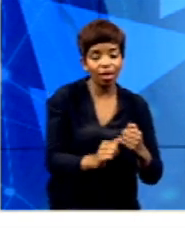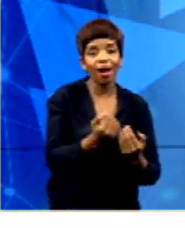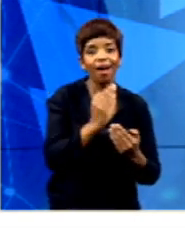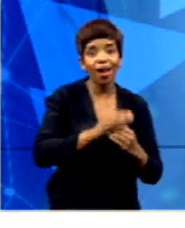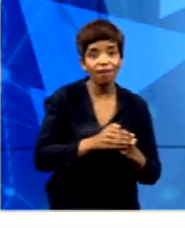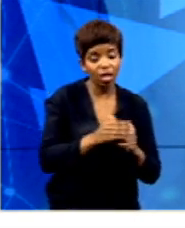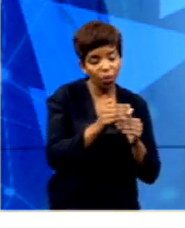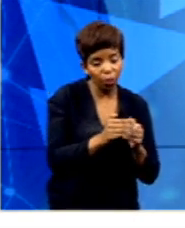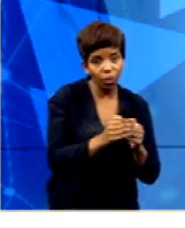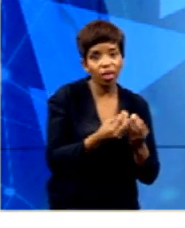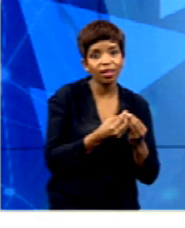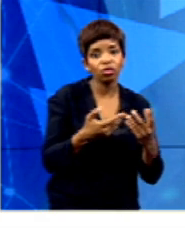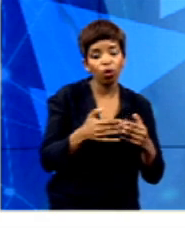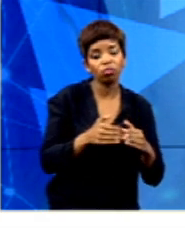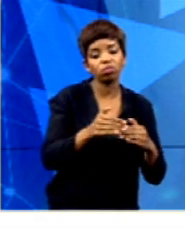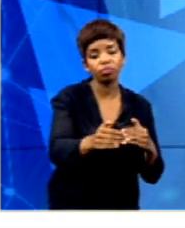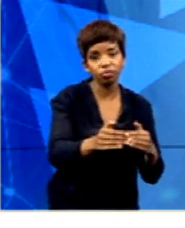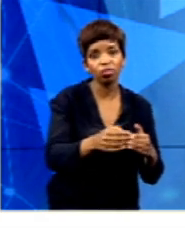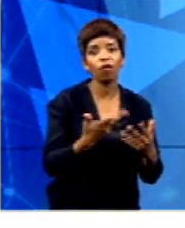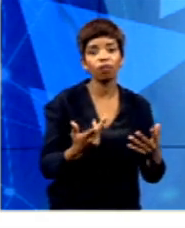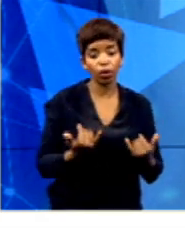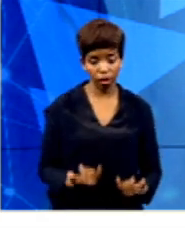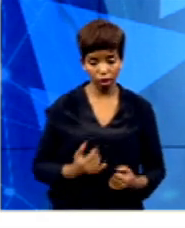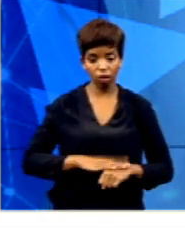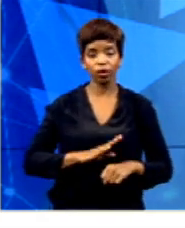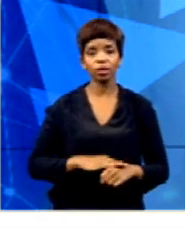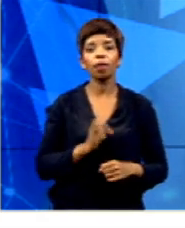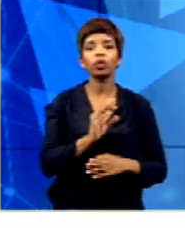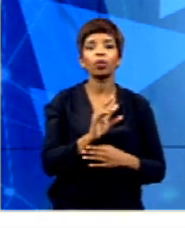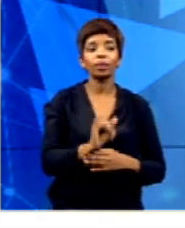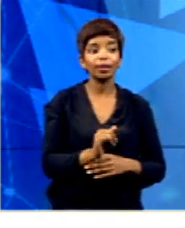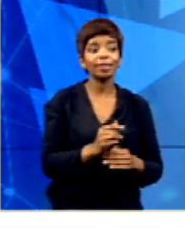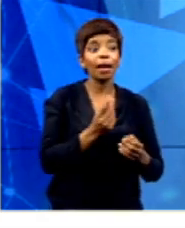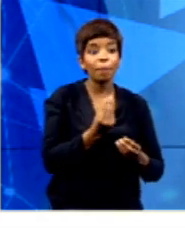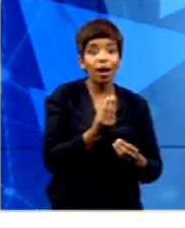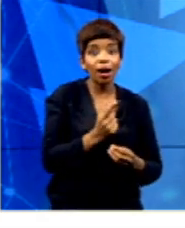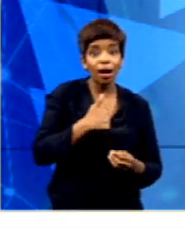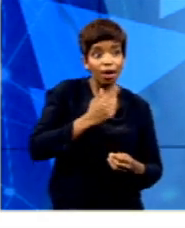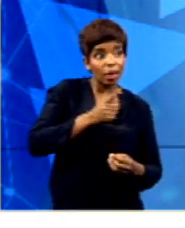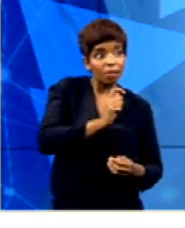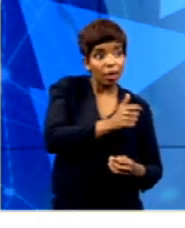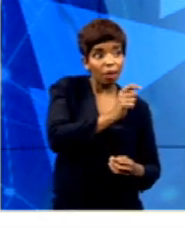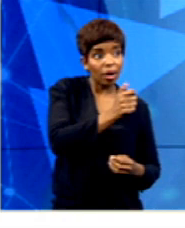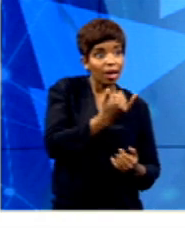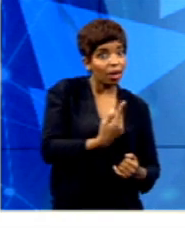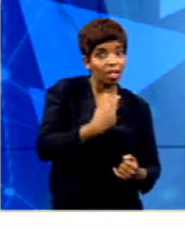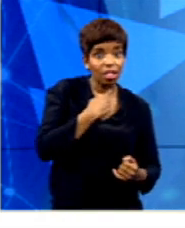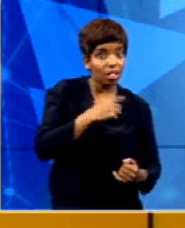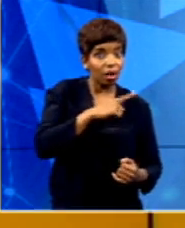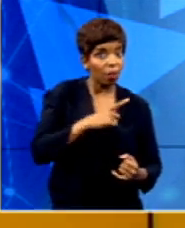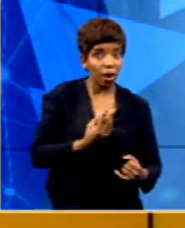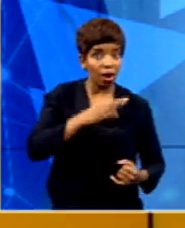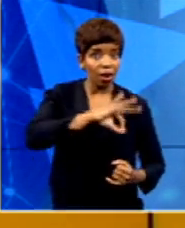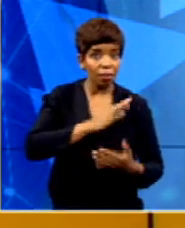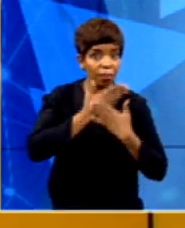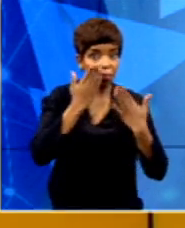period, is able to assist them financially to maintain those installments. So, Edite, what's interesting at the moment